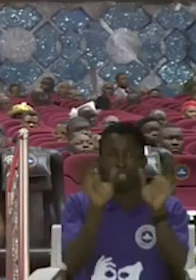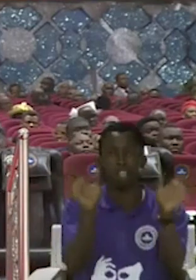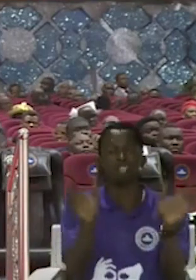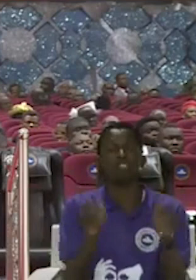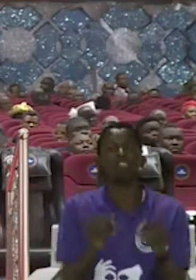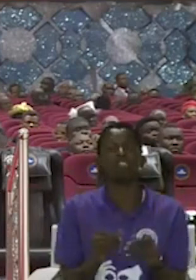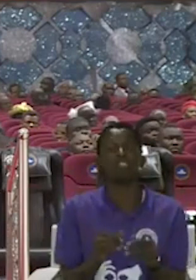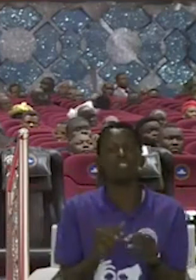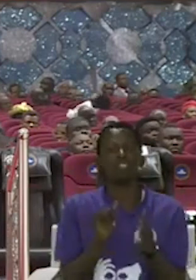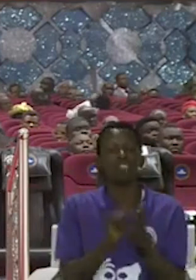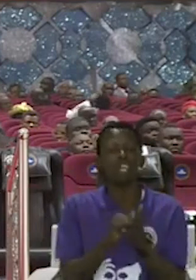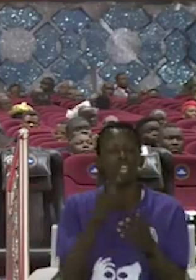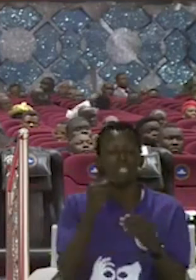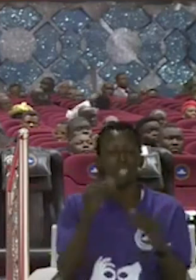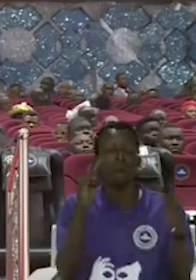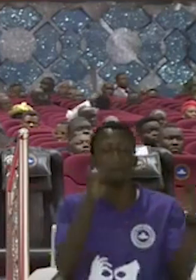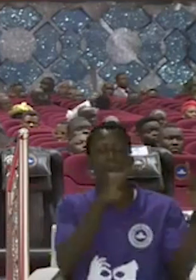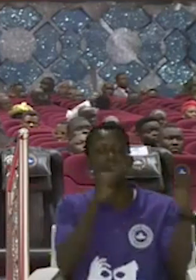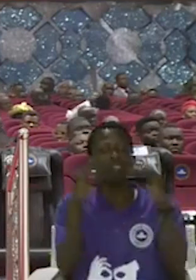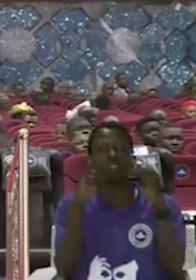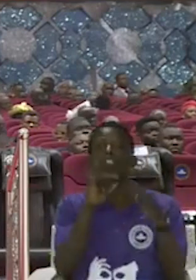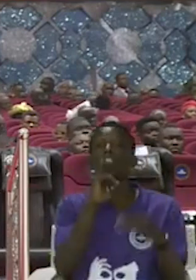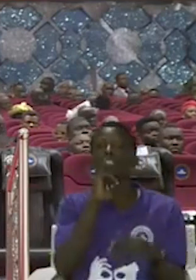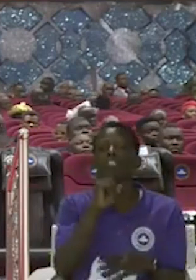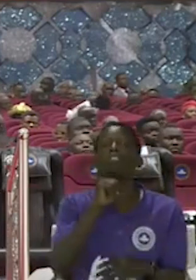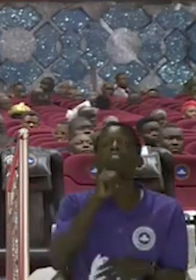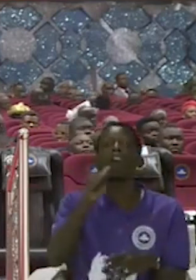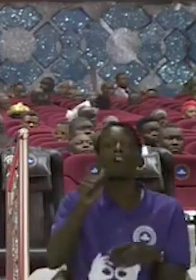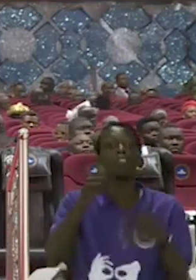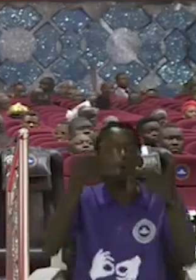that the battle is not over.